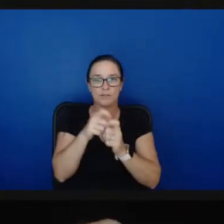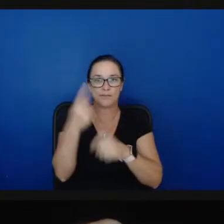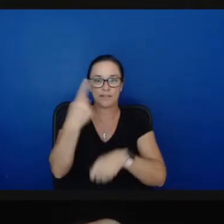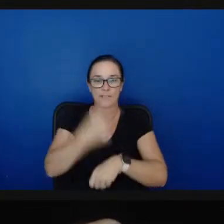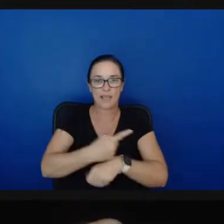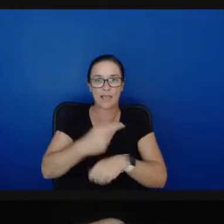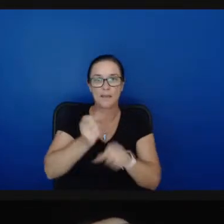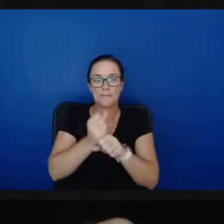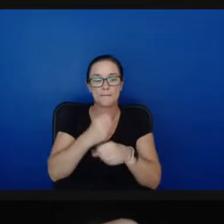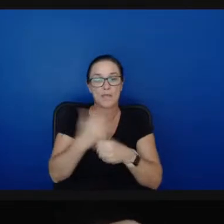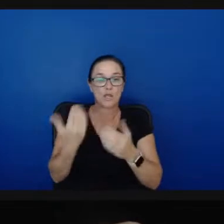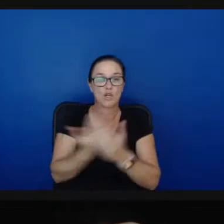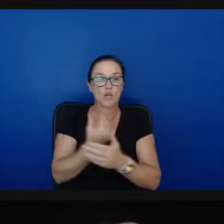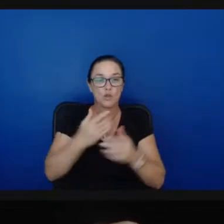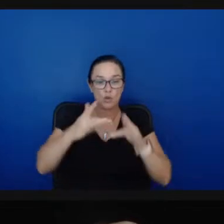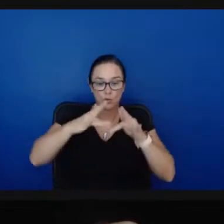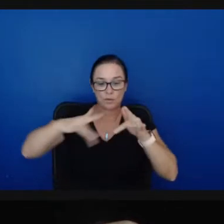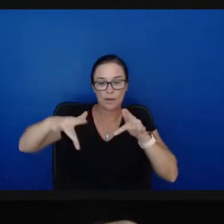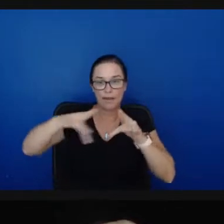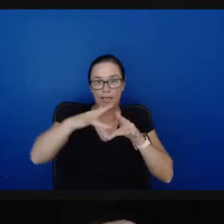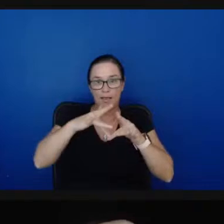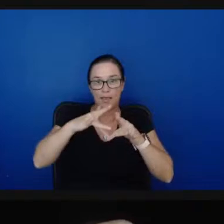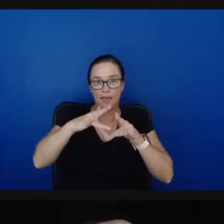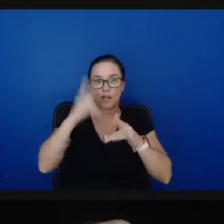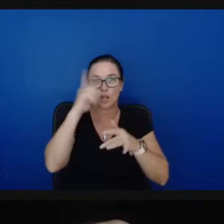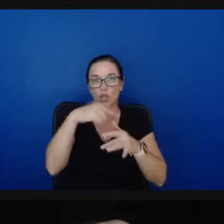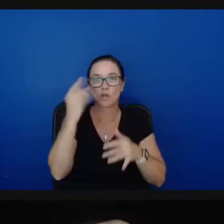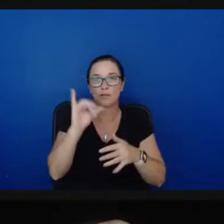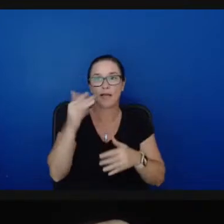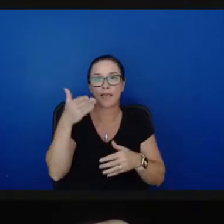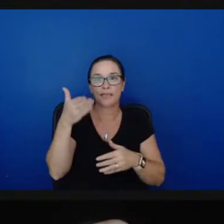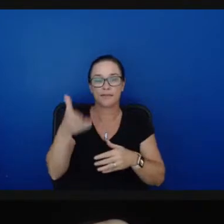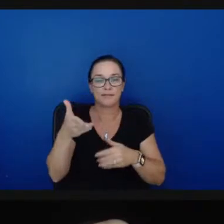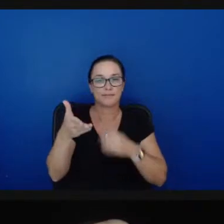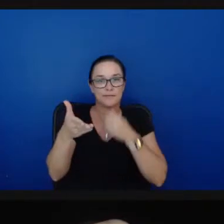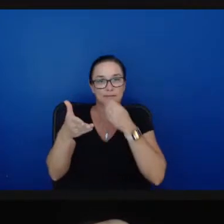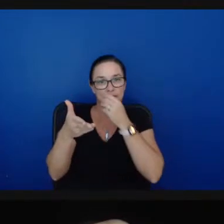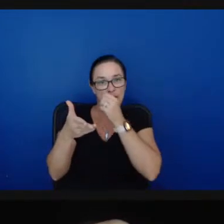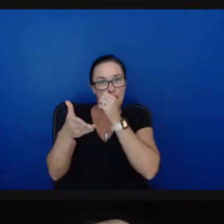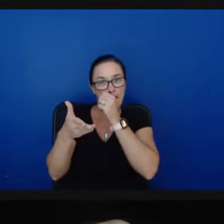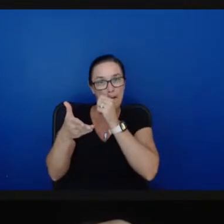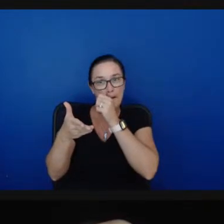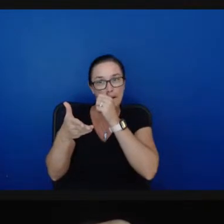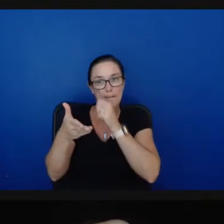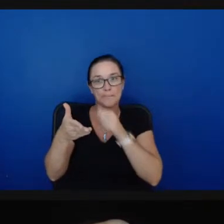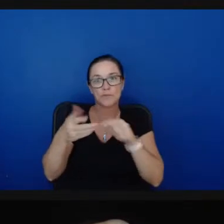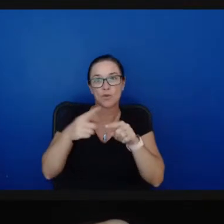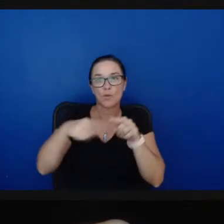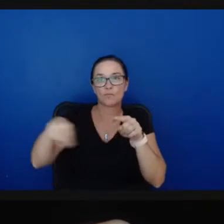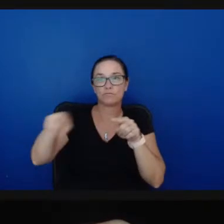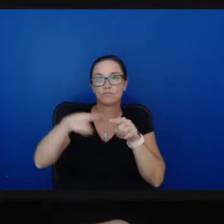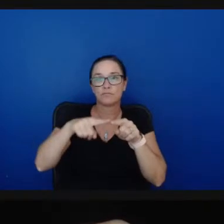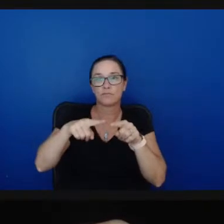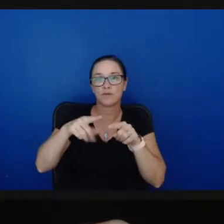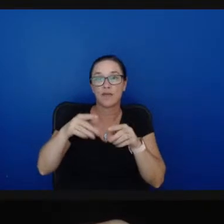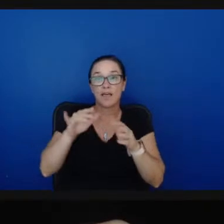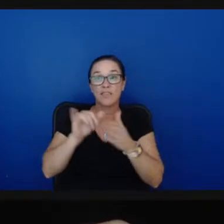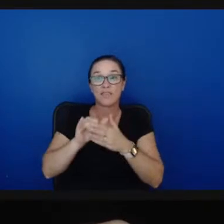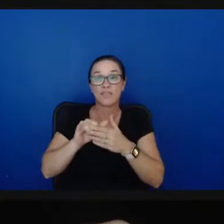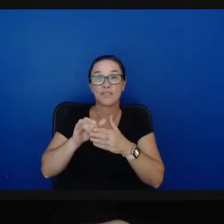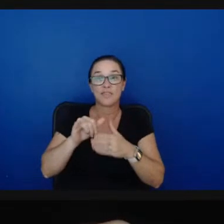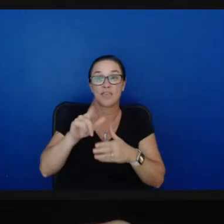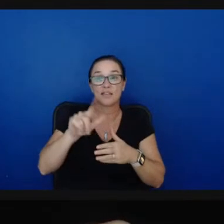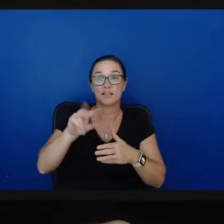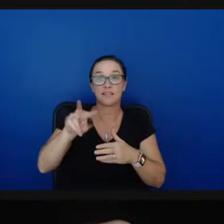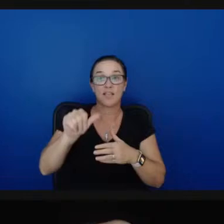skylight. It looked like this. There is a skylight. There's a lava depth right there, right near the